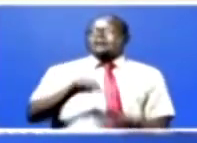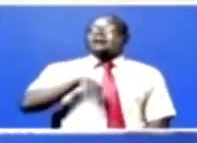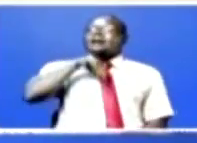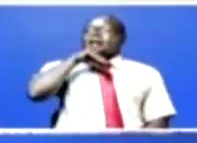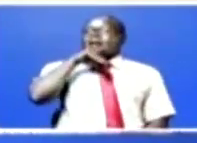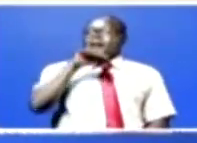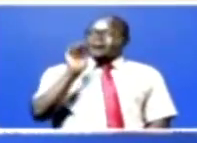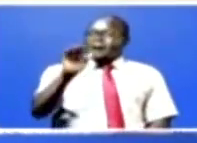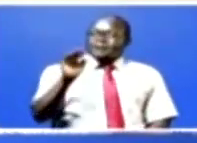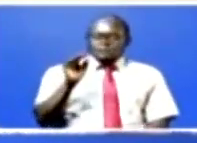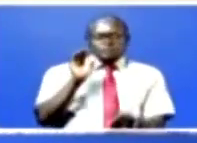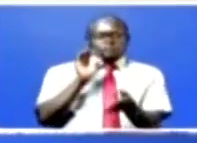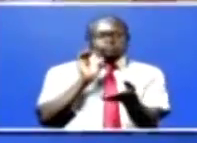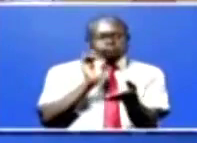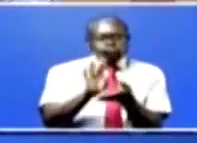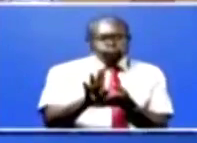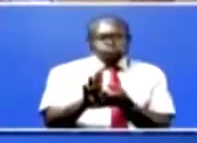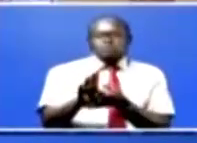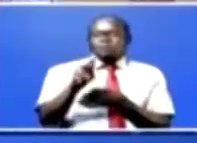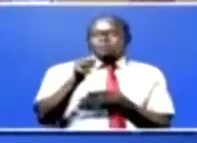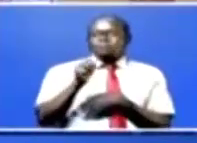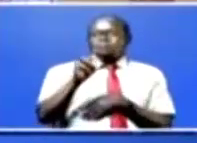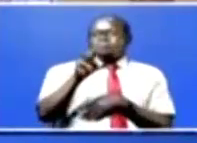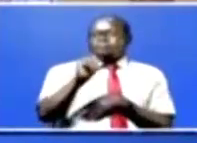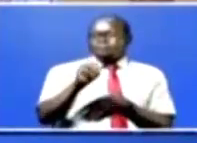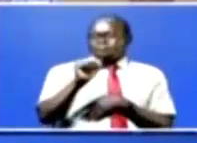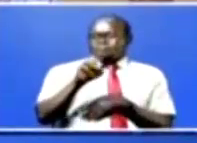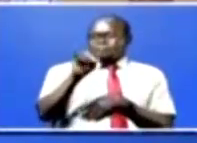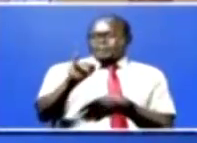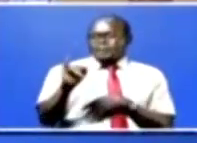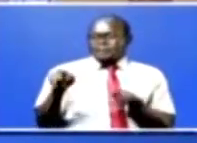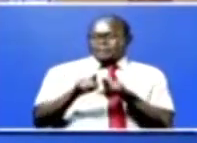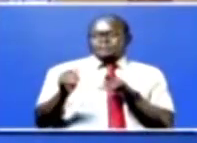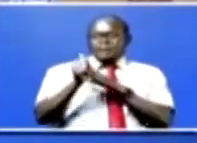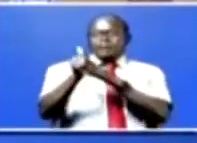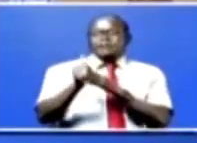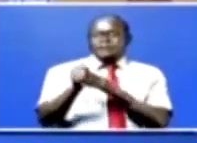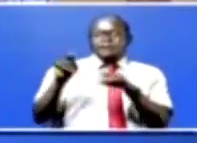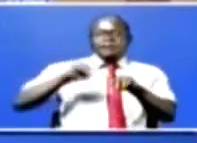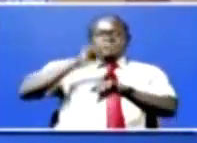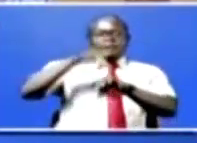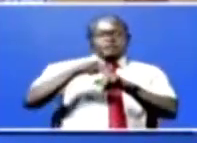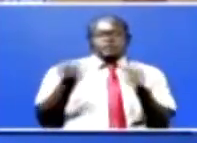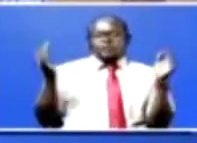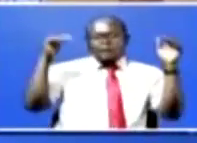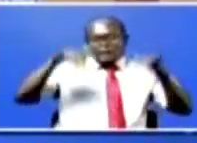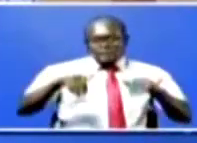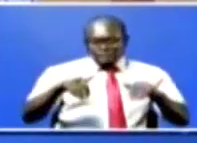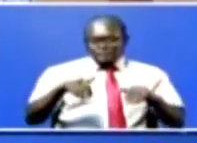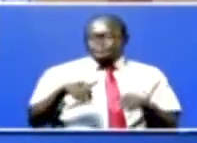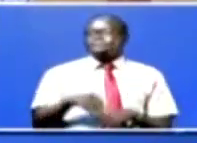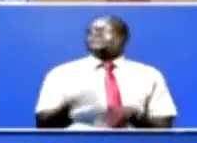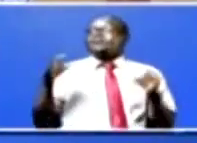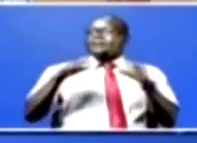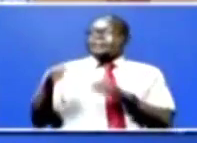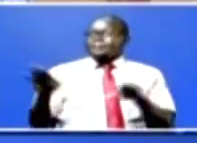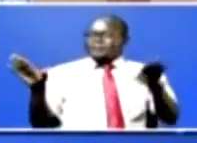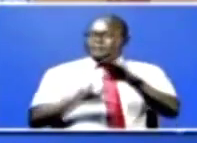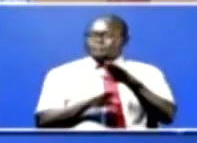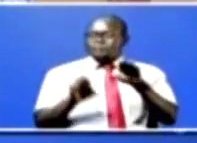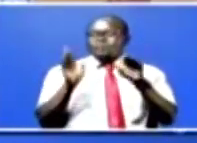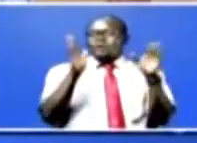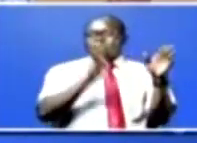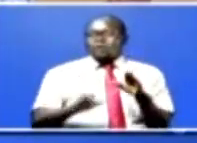Odinga seeking the removal of John Mbadi as minority leader in the National Assembly. Baya, who is the party's deputy